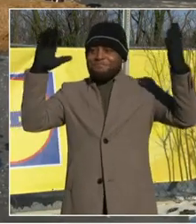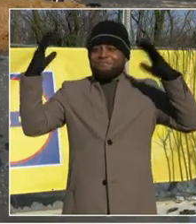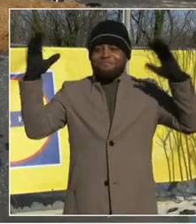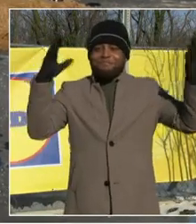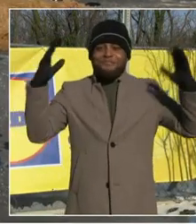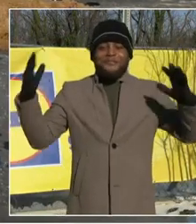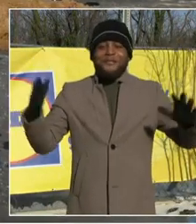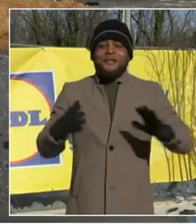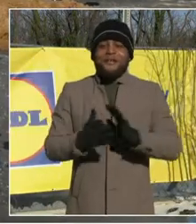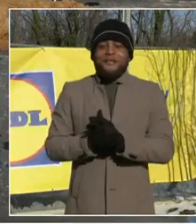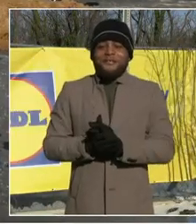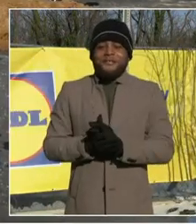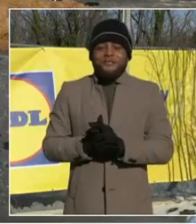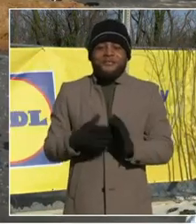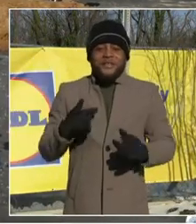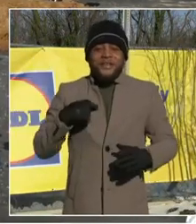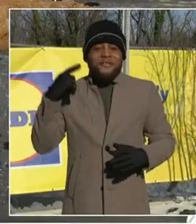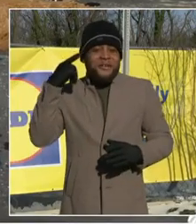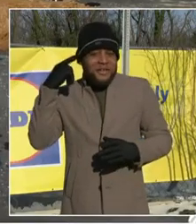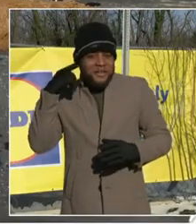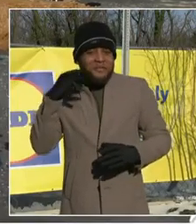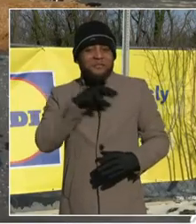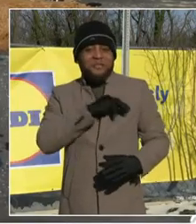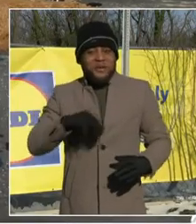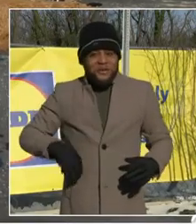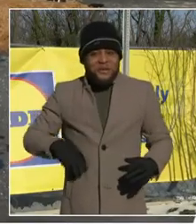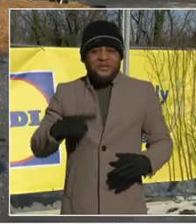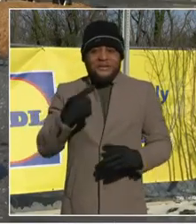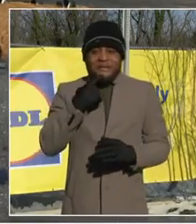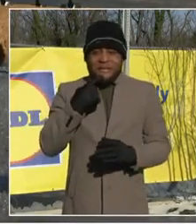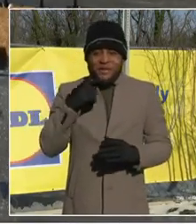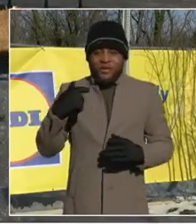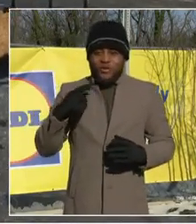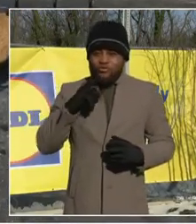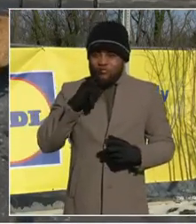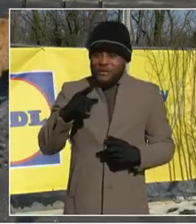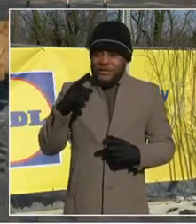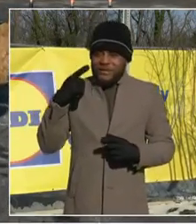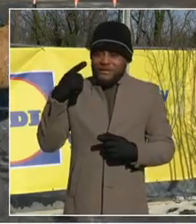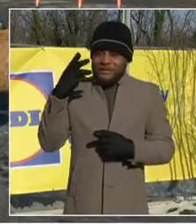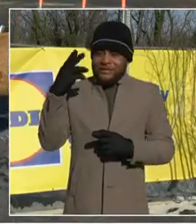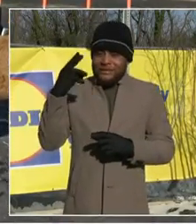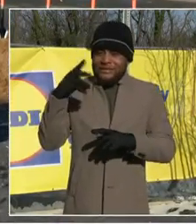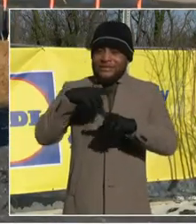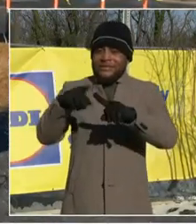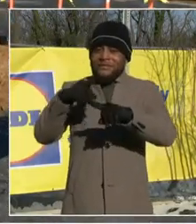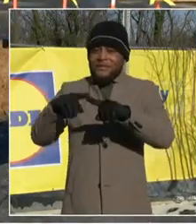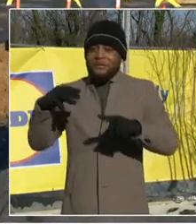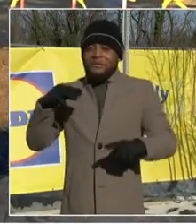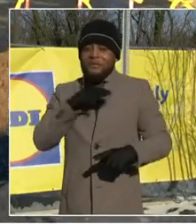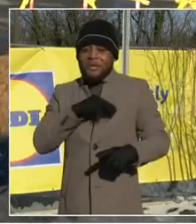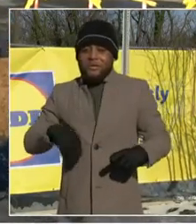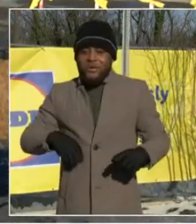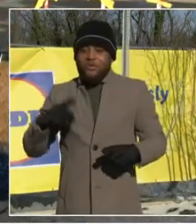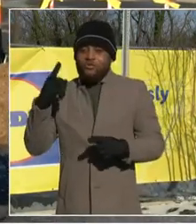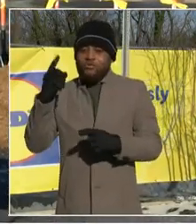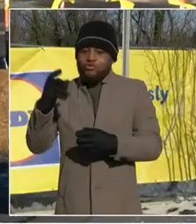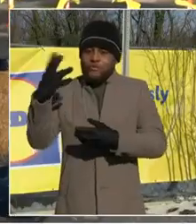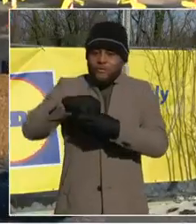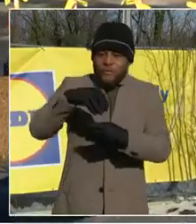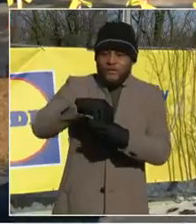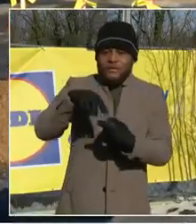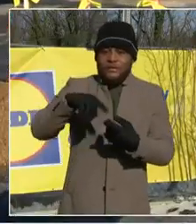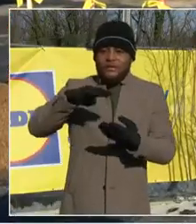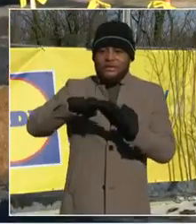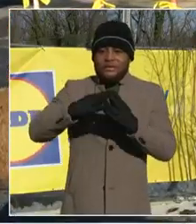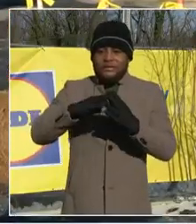I've heard Mayor Bowser say that 6 D.C. mayors have been involved in Skyland Town Center, and I had the privilege